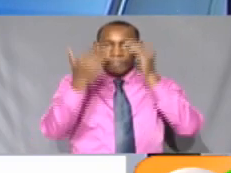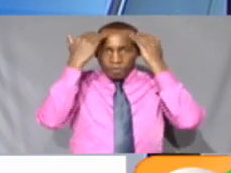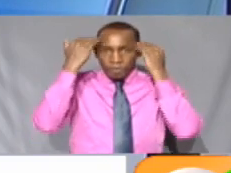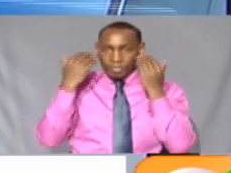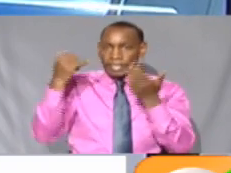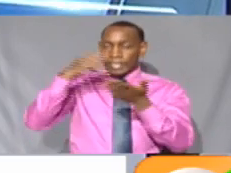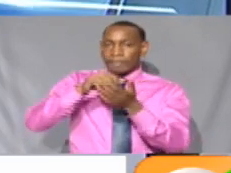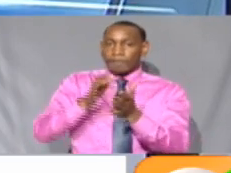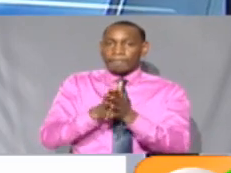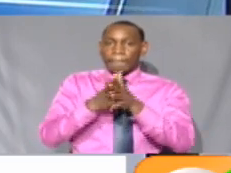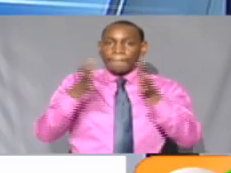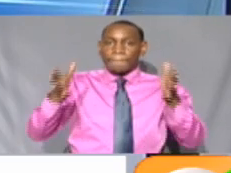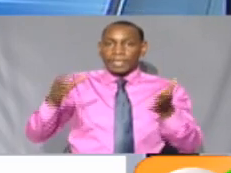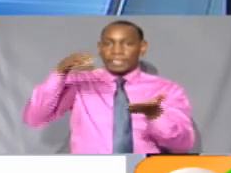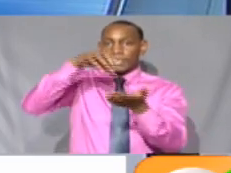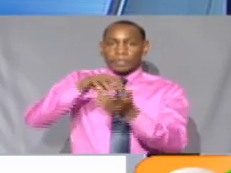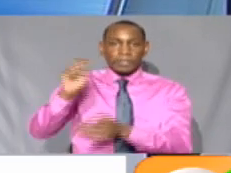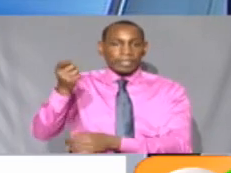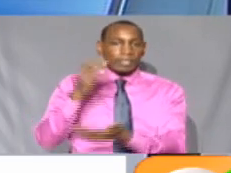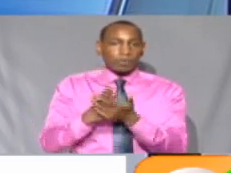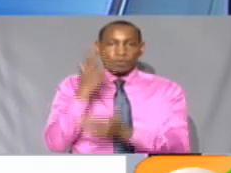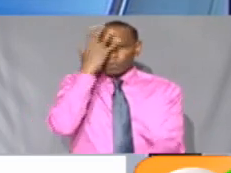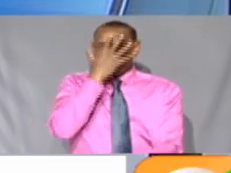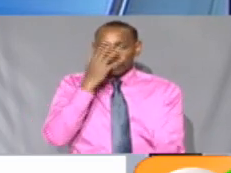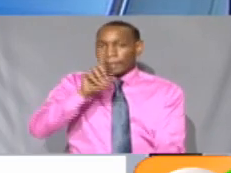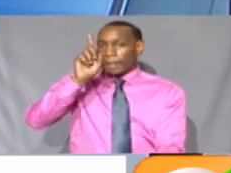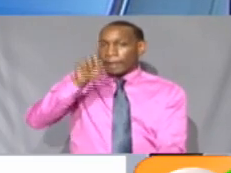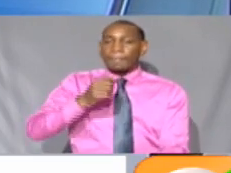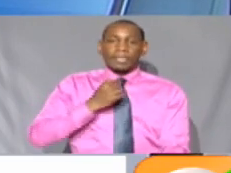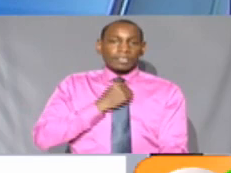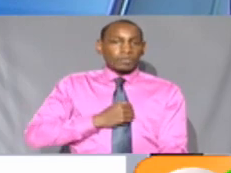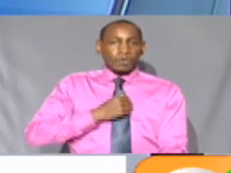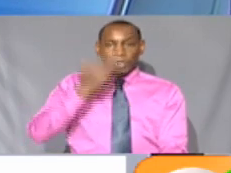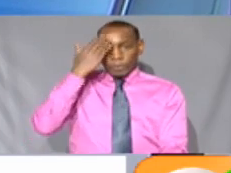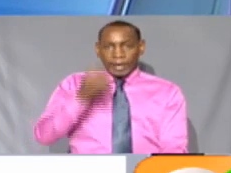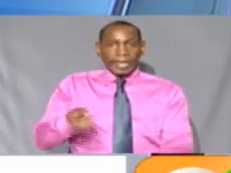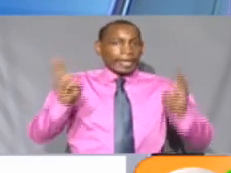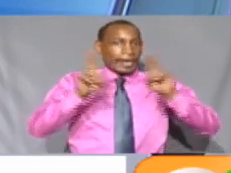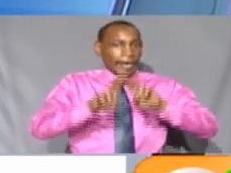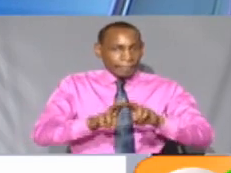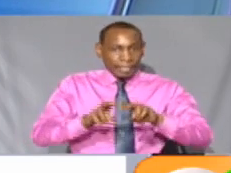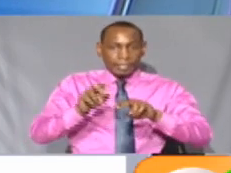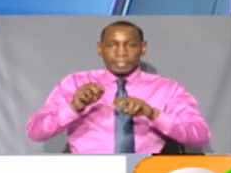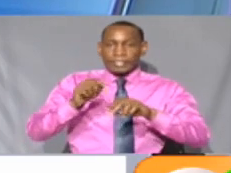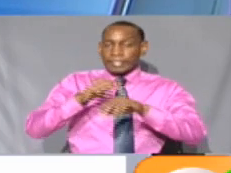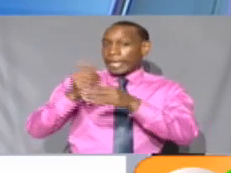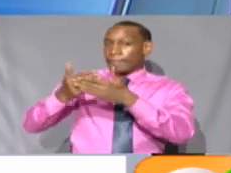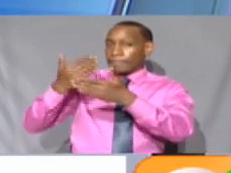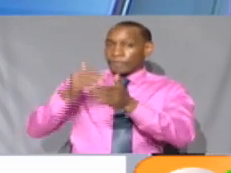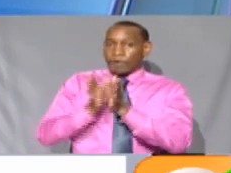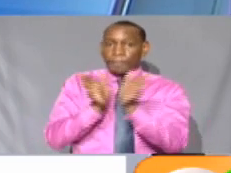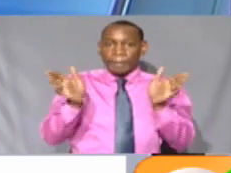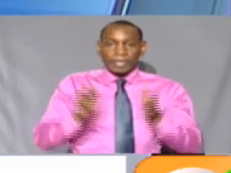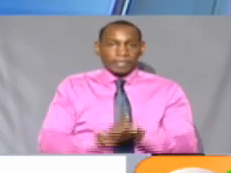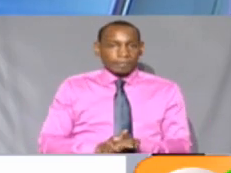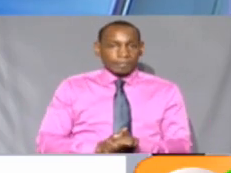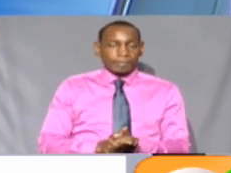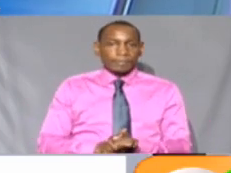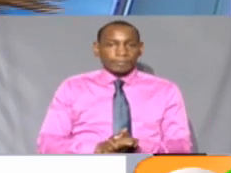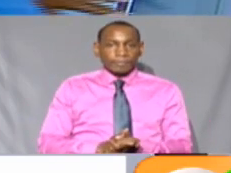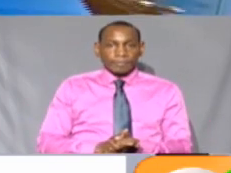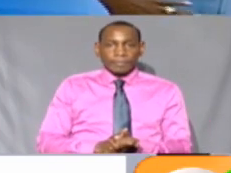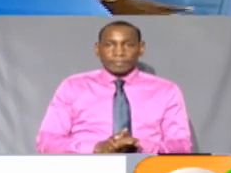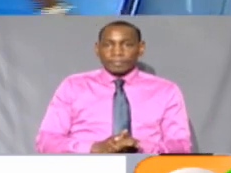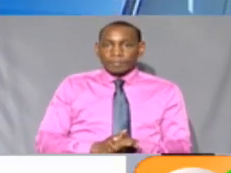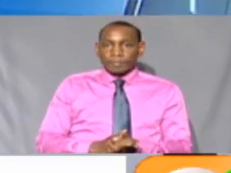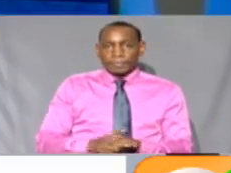involving a big scandal in Kenya was embarrassing. They must be regretting why it happened before the public. There is so much more